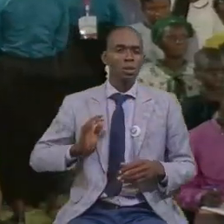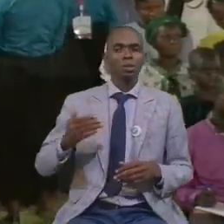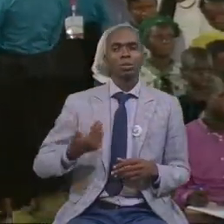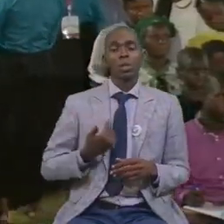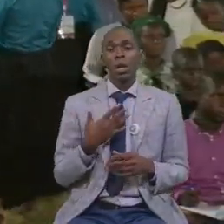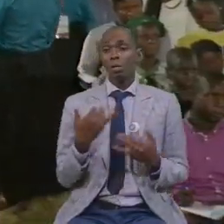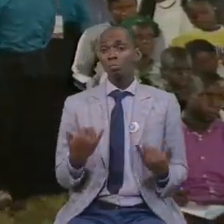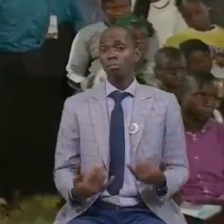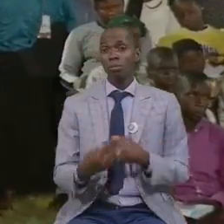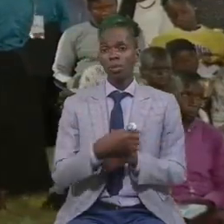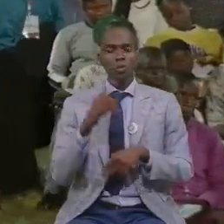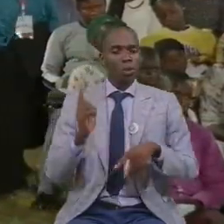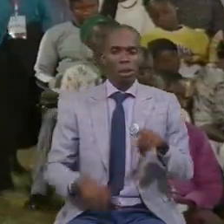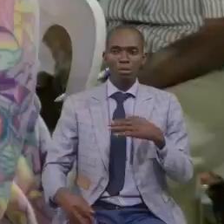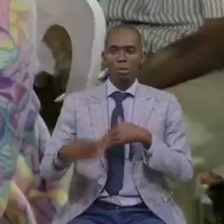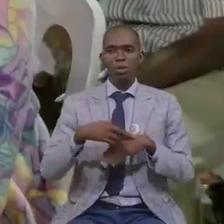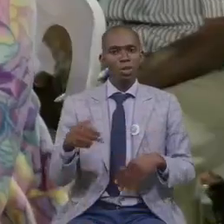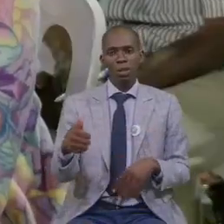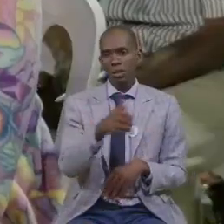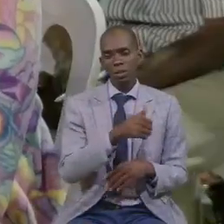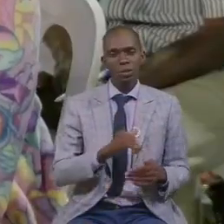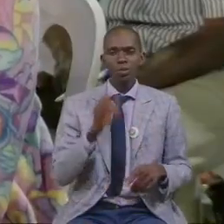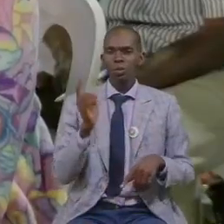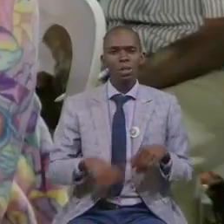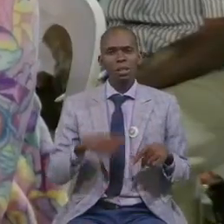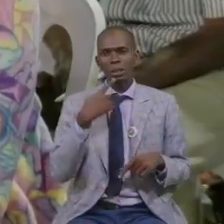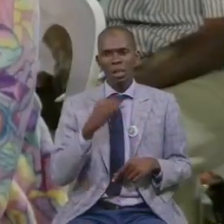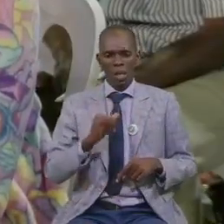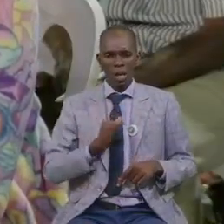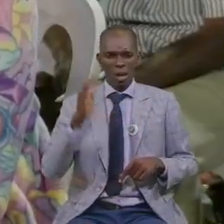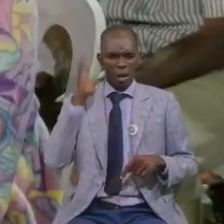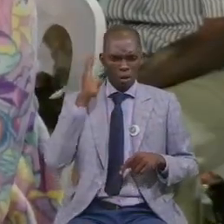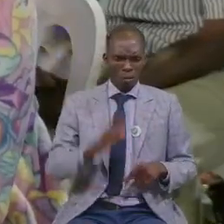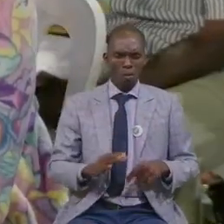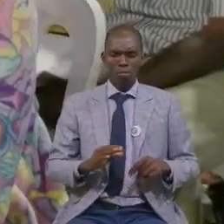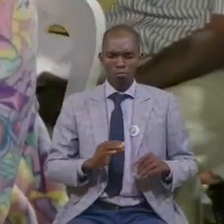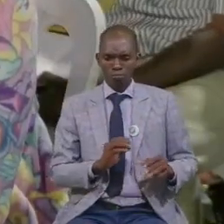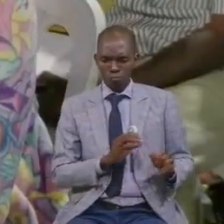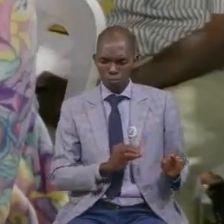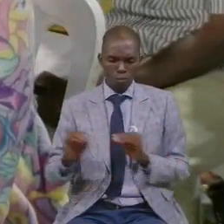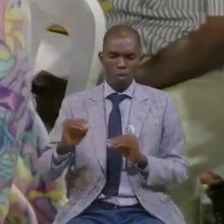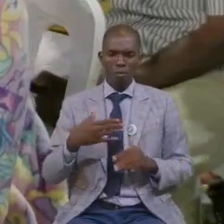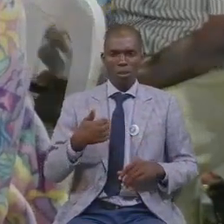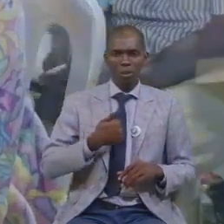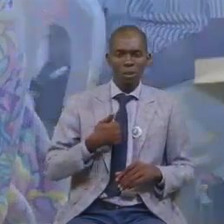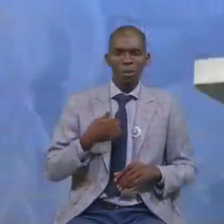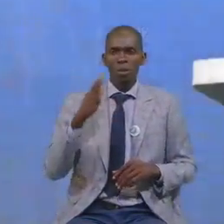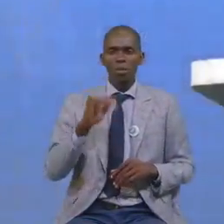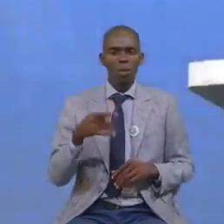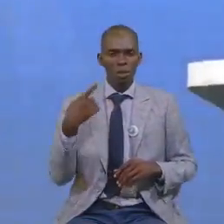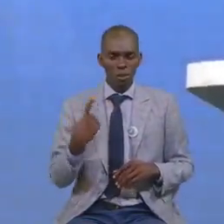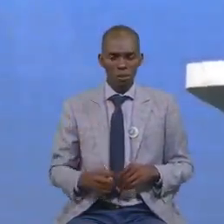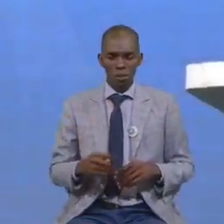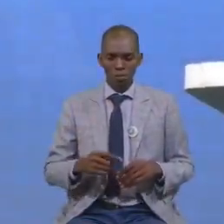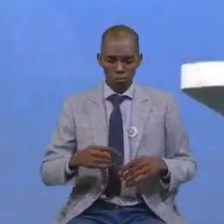cannot restore yourself. You cannot say, I'll pull myself up by the straps of my shoe.